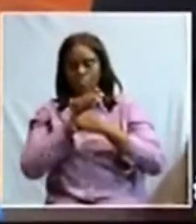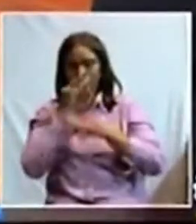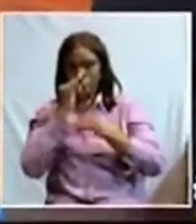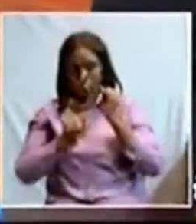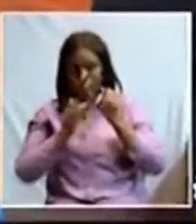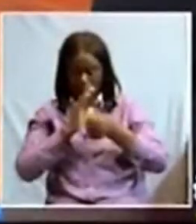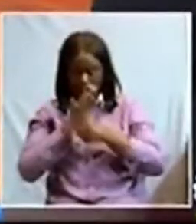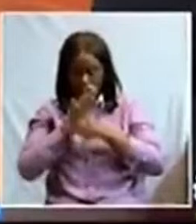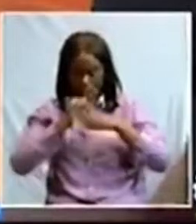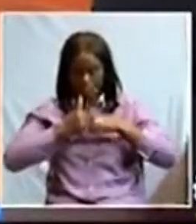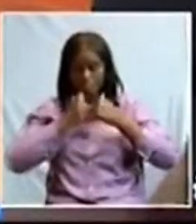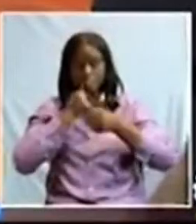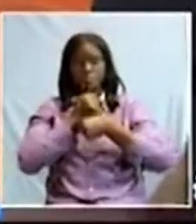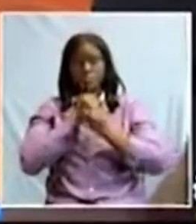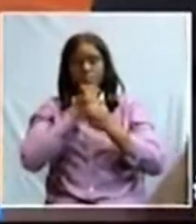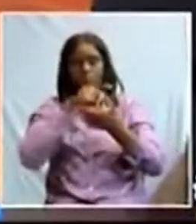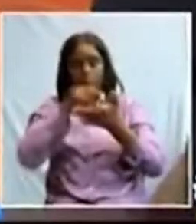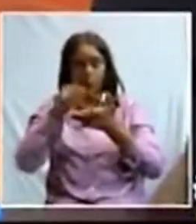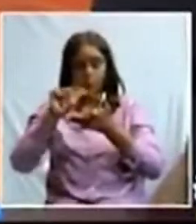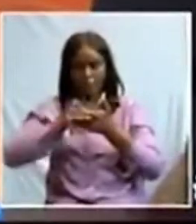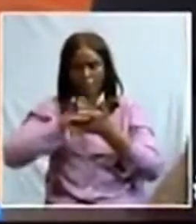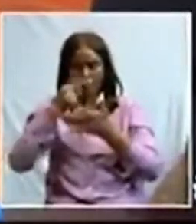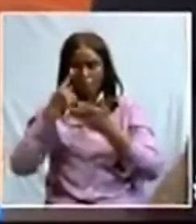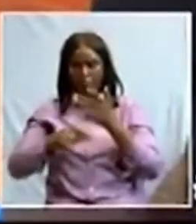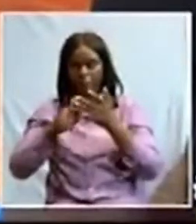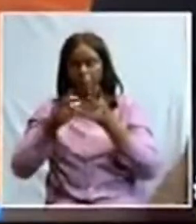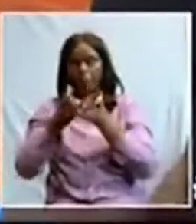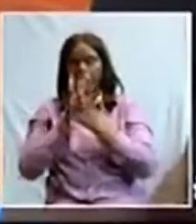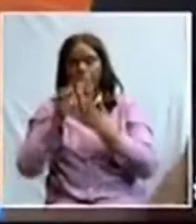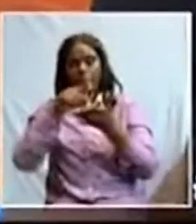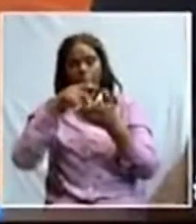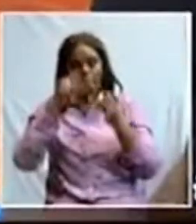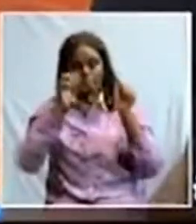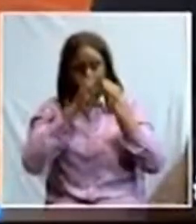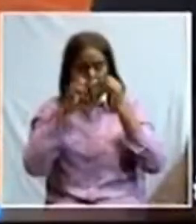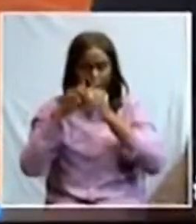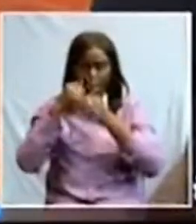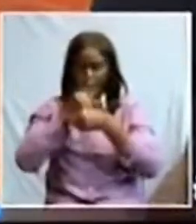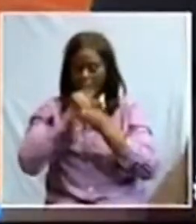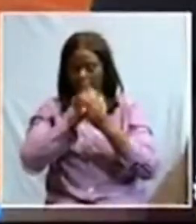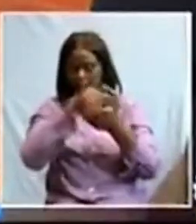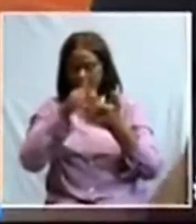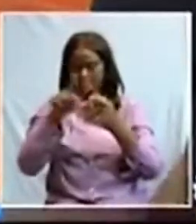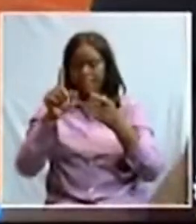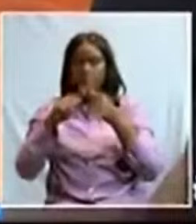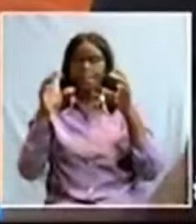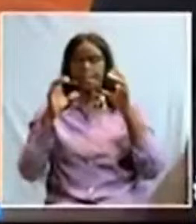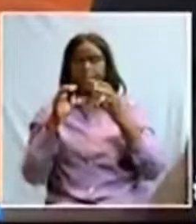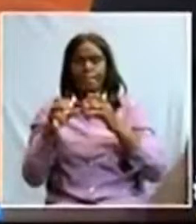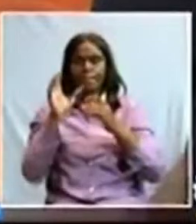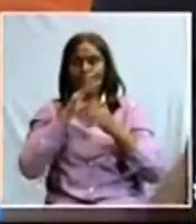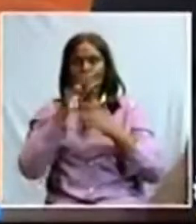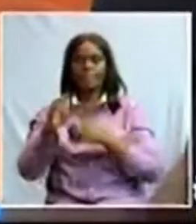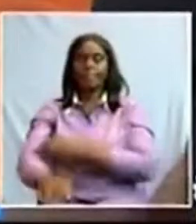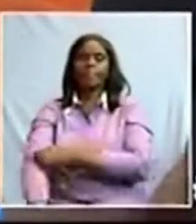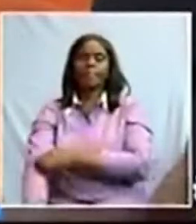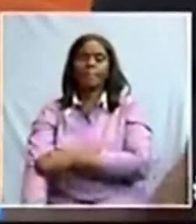we are making payment, we instruct the bank to make payment to the approved. Honorable